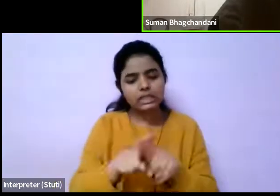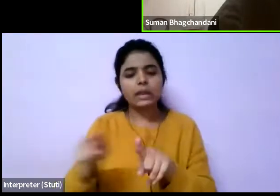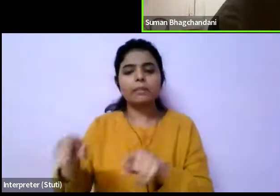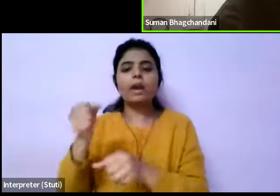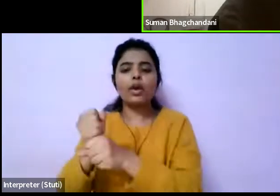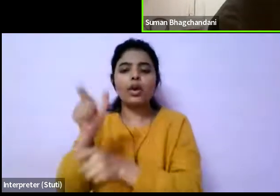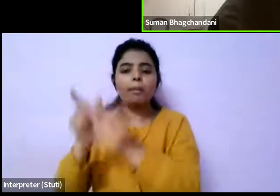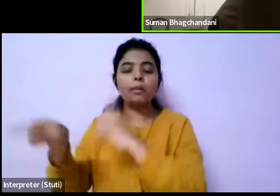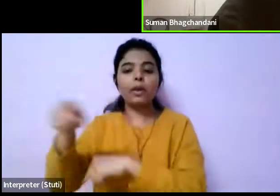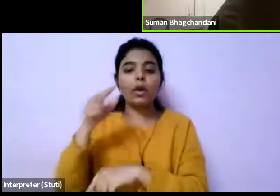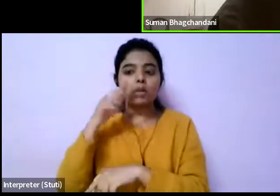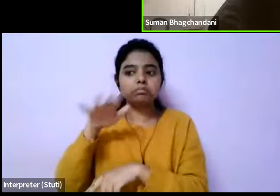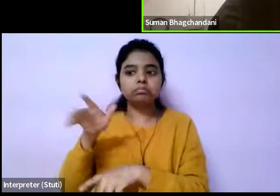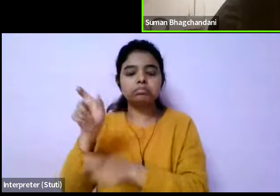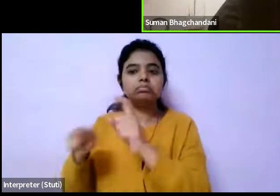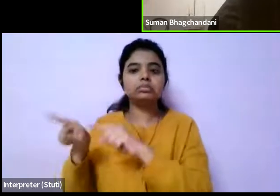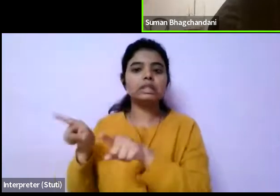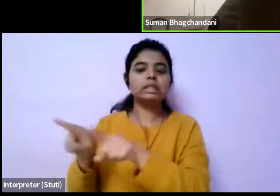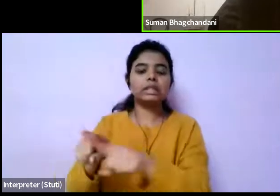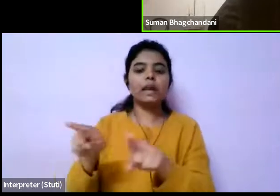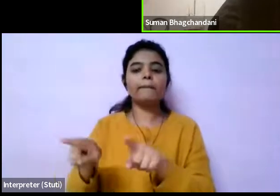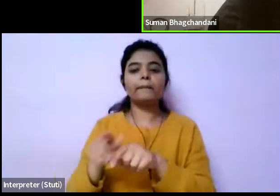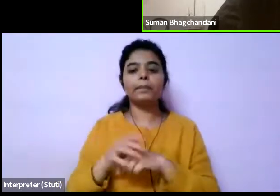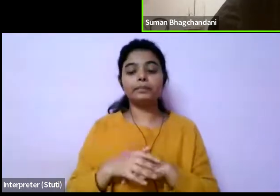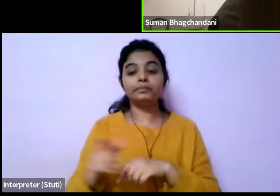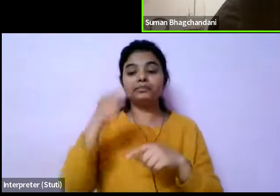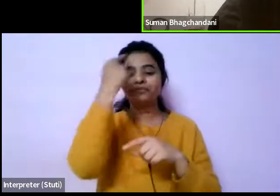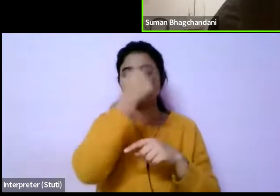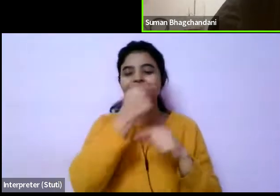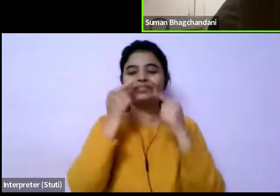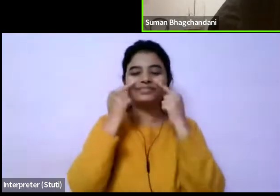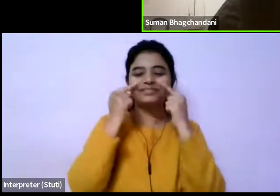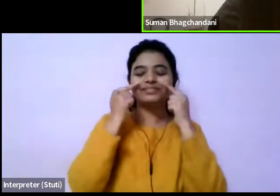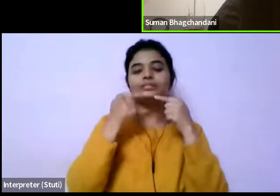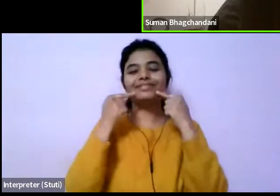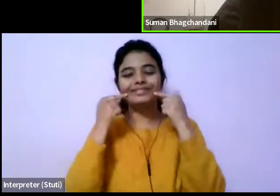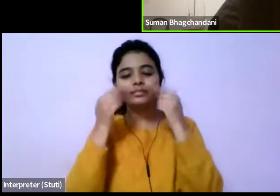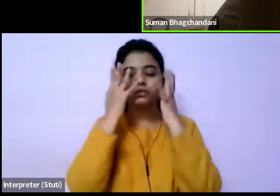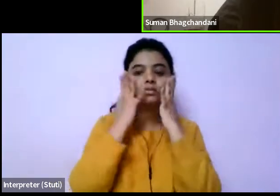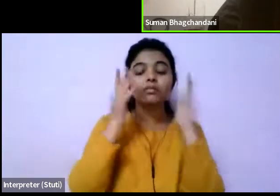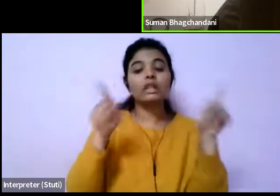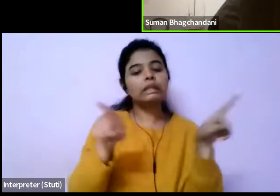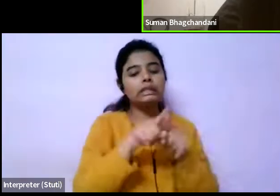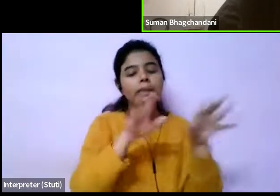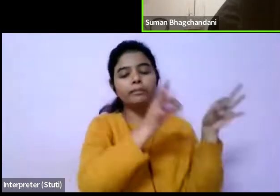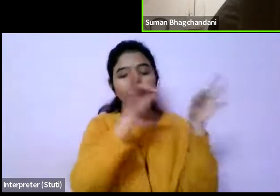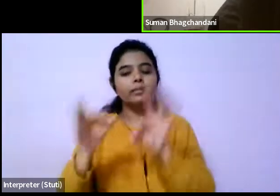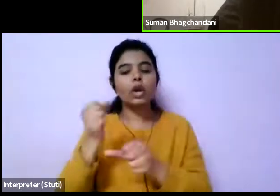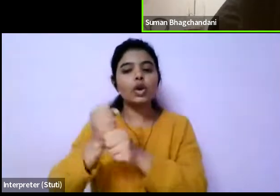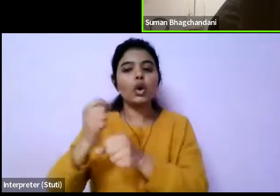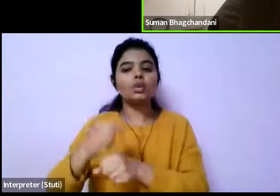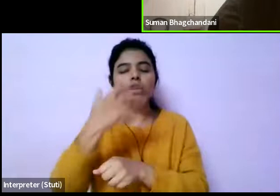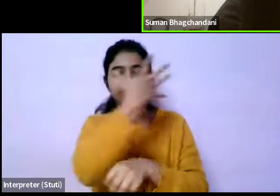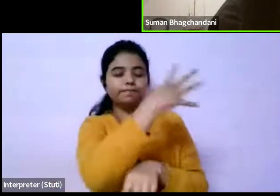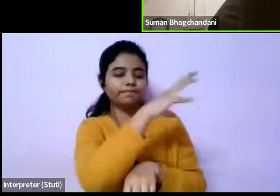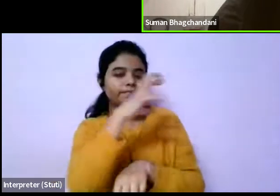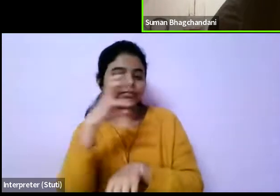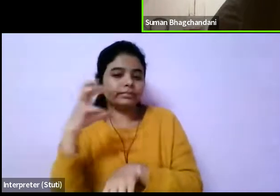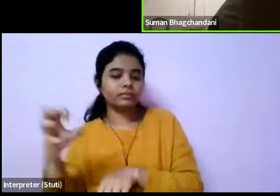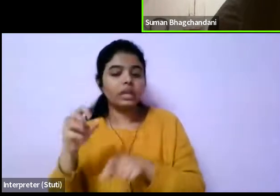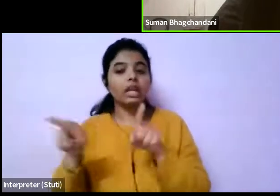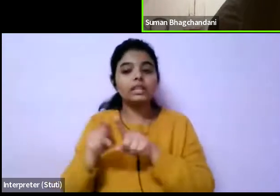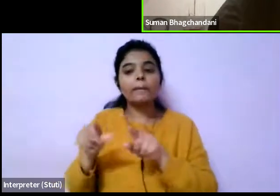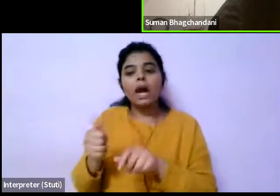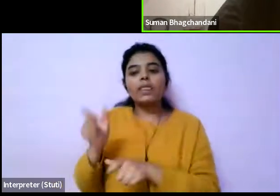sensitive about. The line sketched on Nagaraj's face each time there was a change in expression was traced by Gowda and other students with their